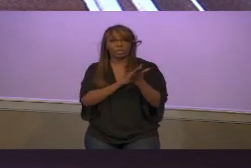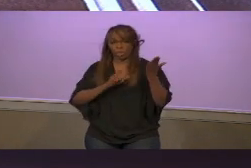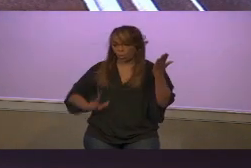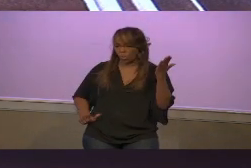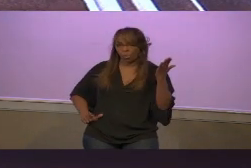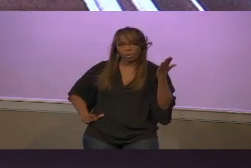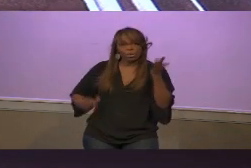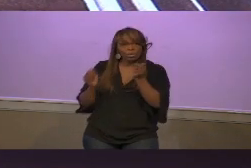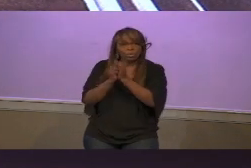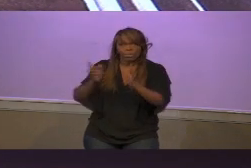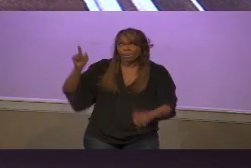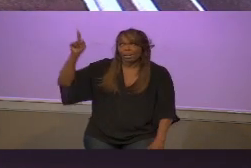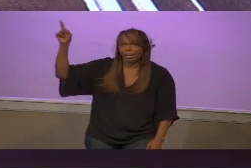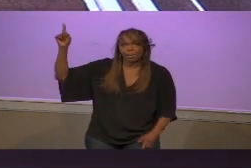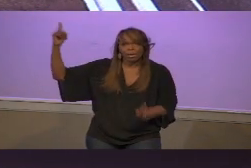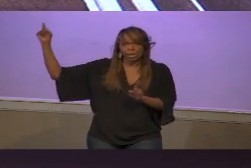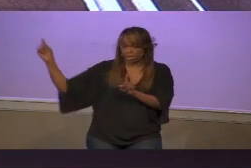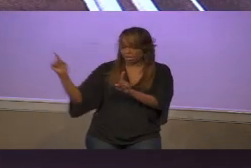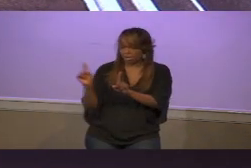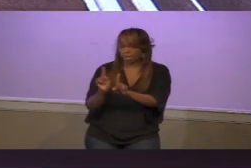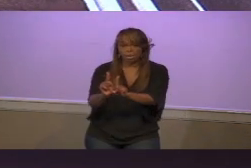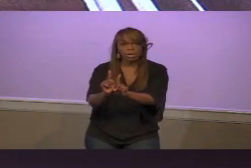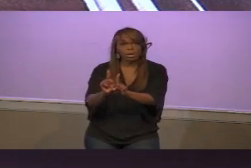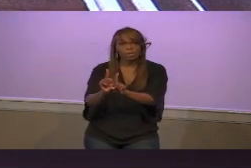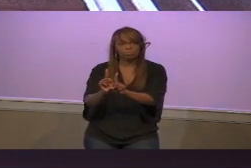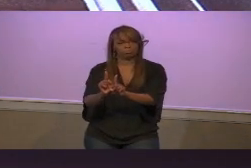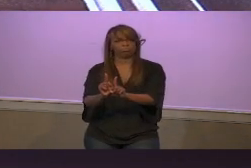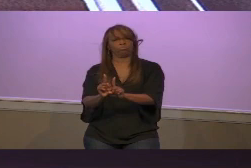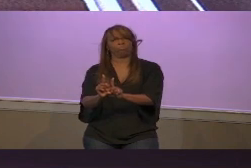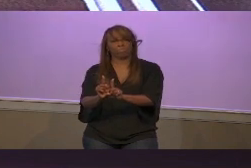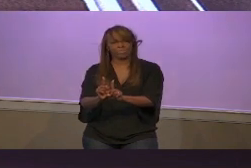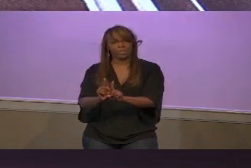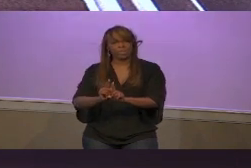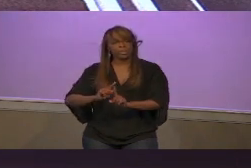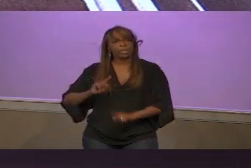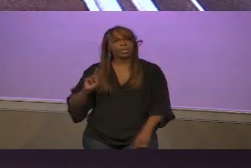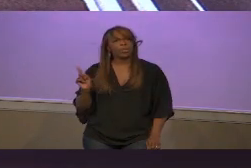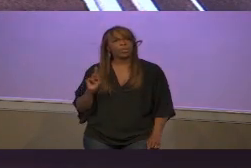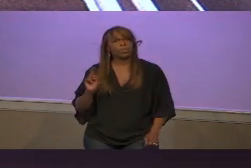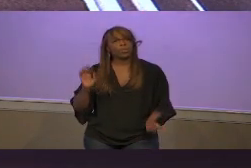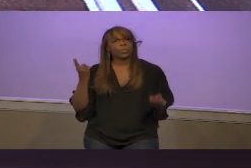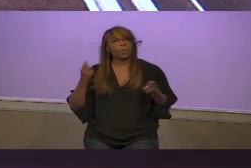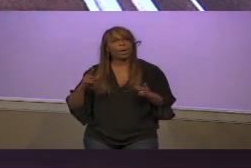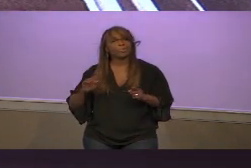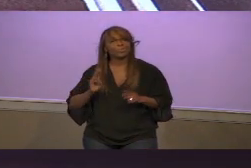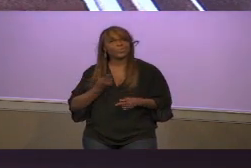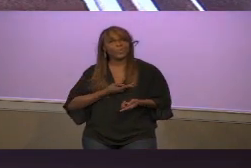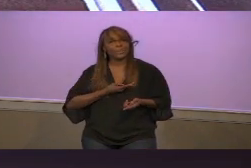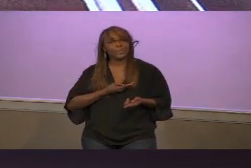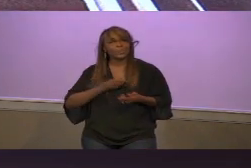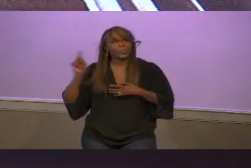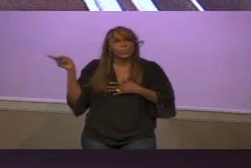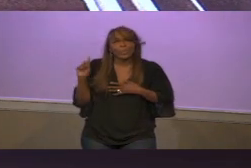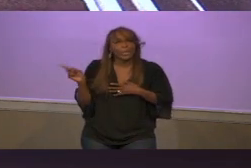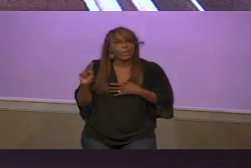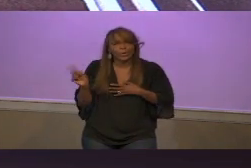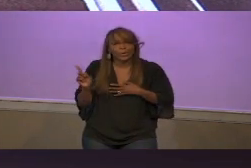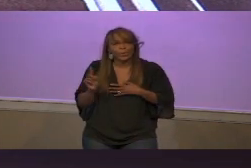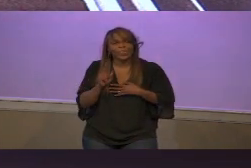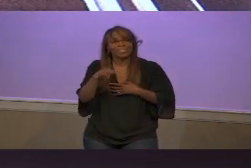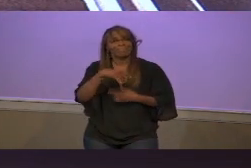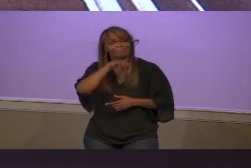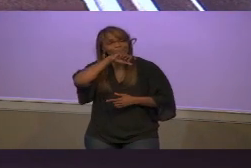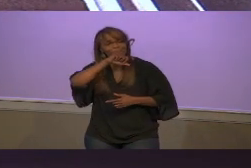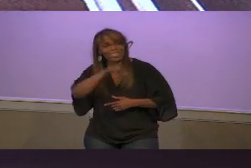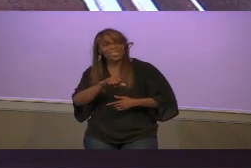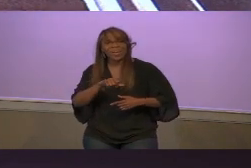Lord who was on our side, where would we be? I love this